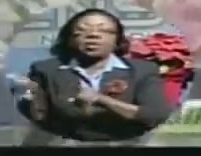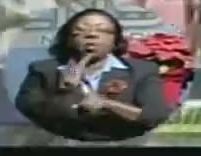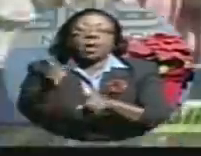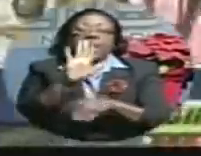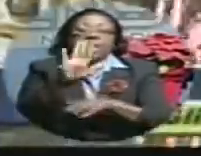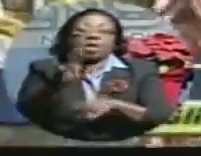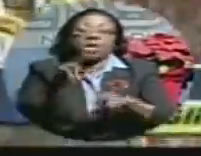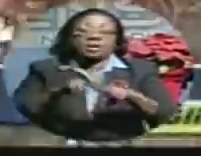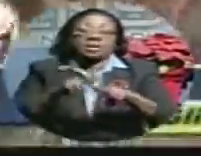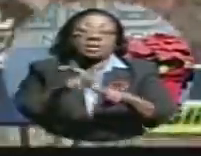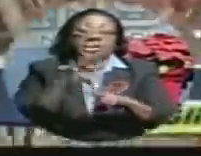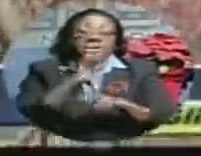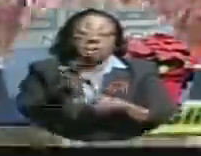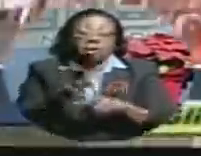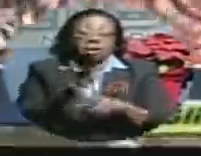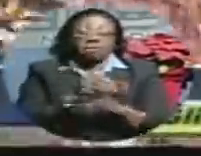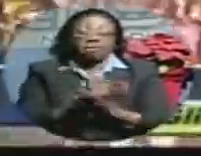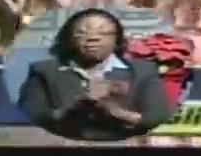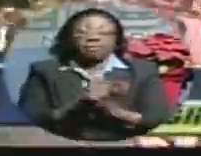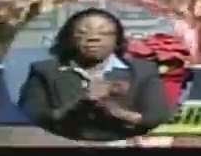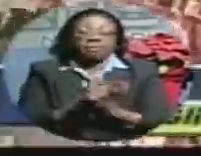are.